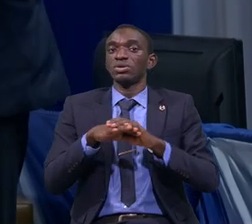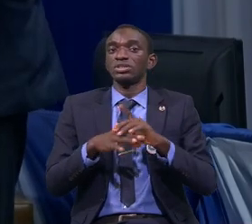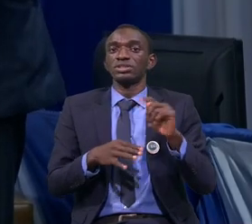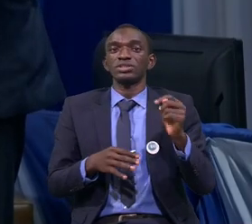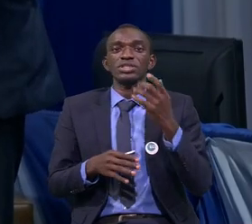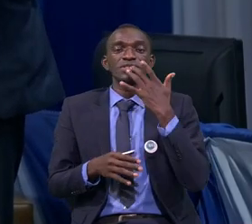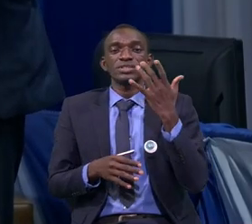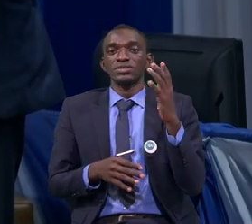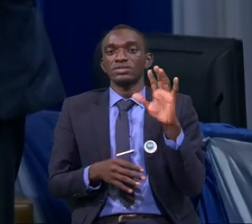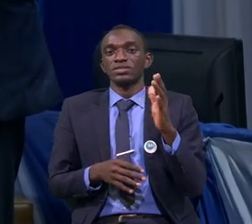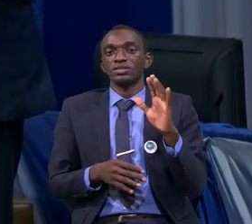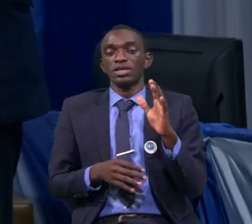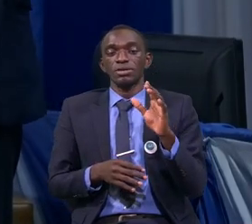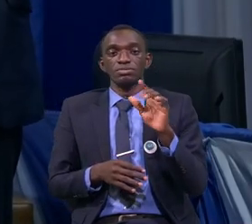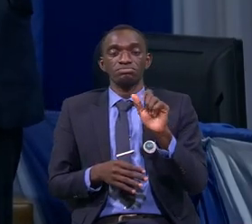world.